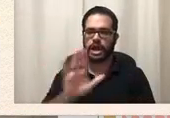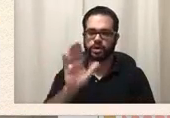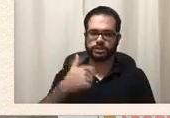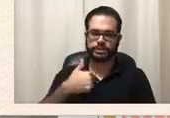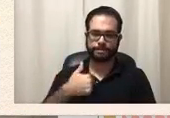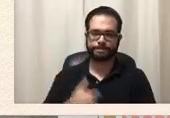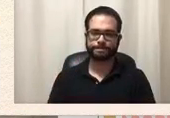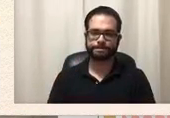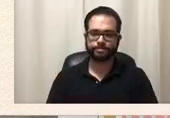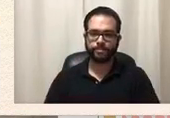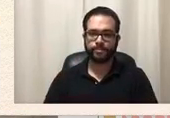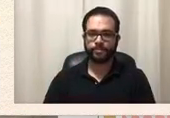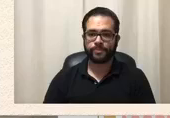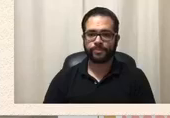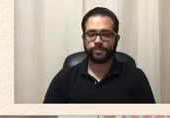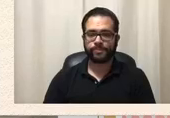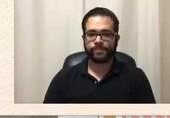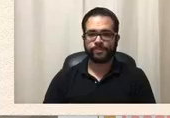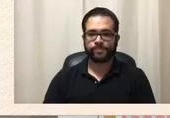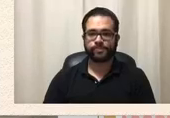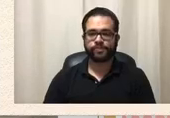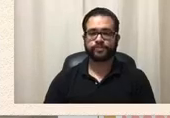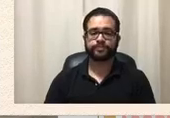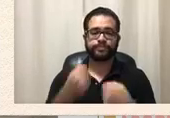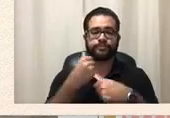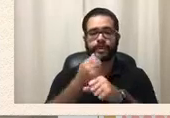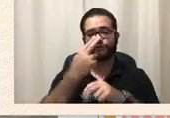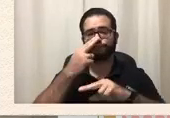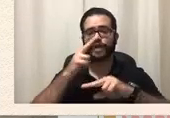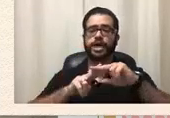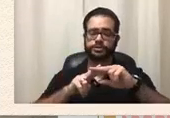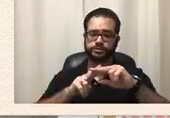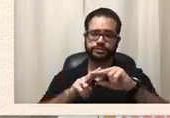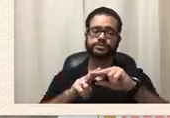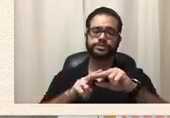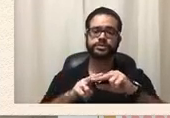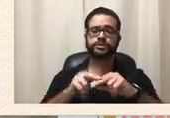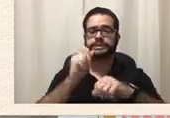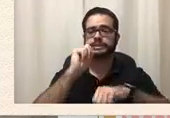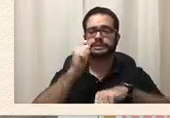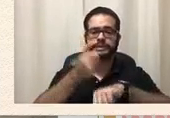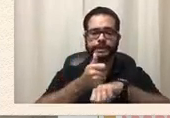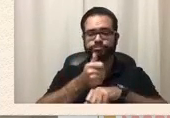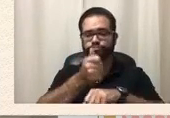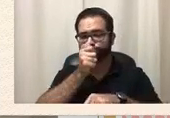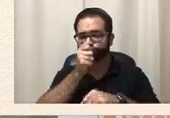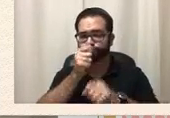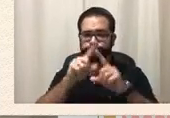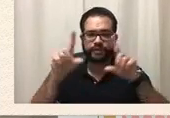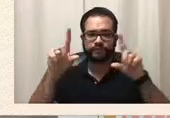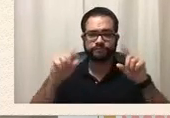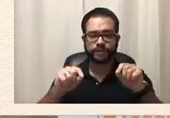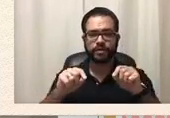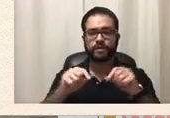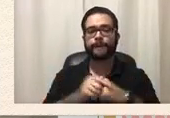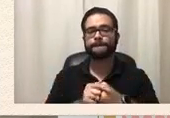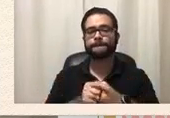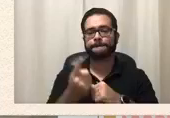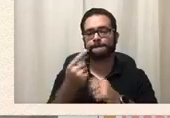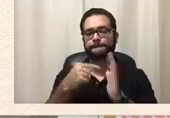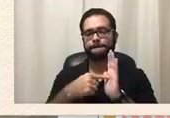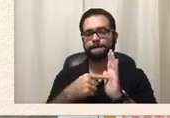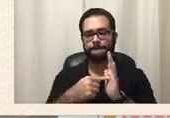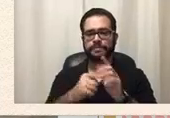Make reading fun by creating your top secret mission files. Here is an example of all the different components as